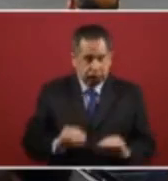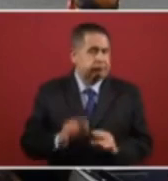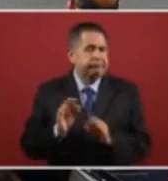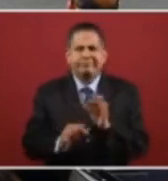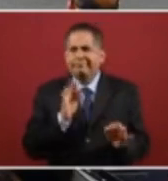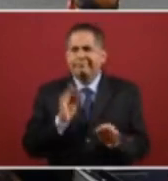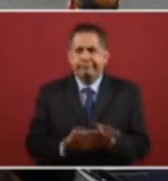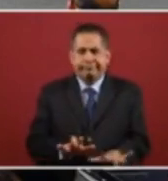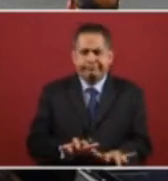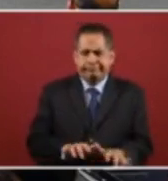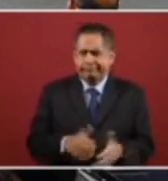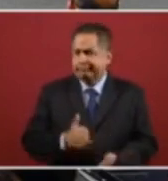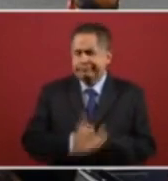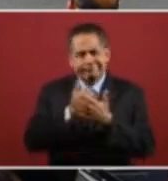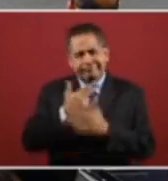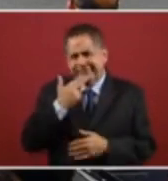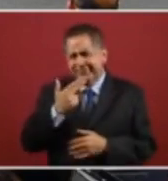feed this platform,